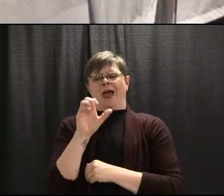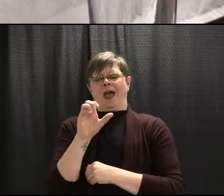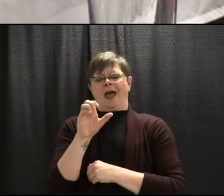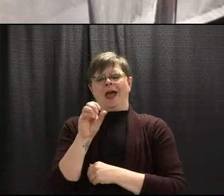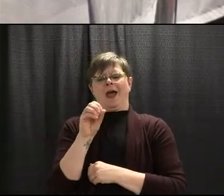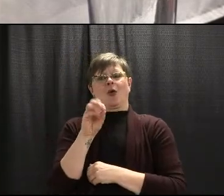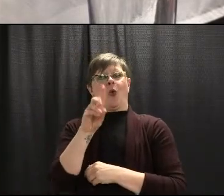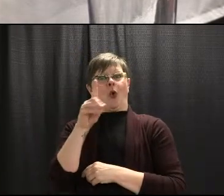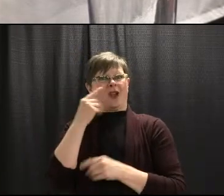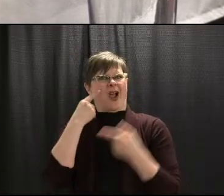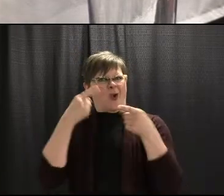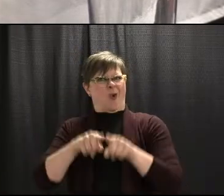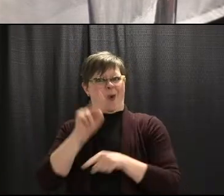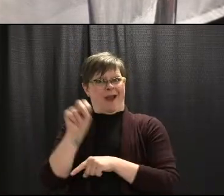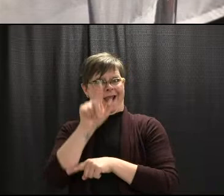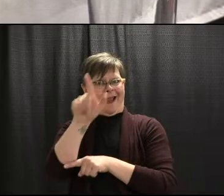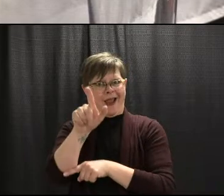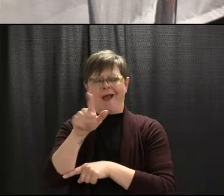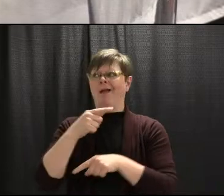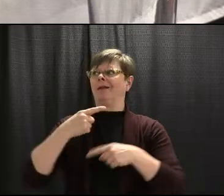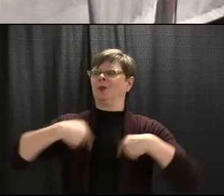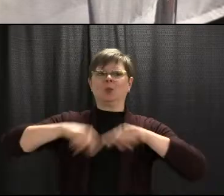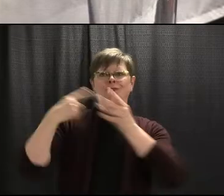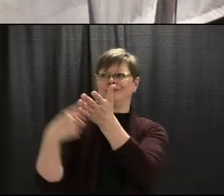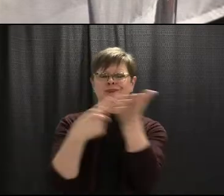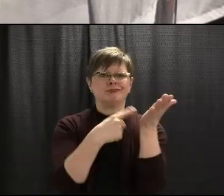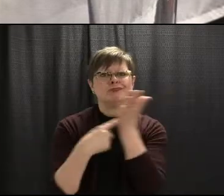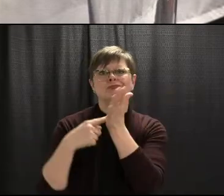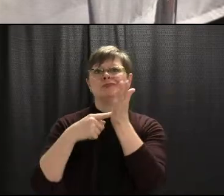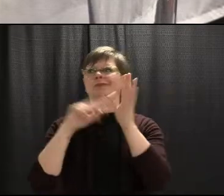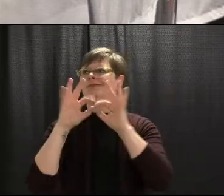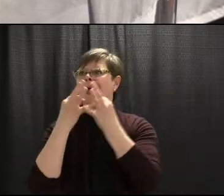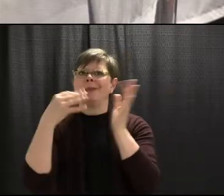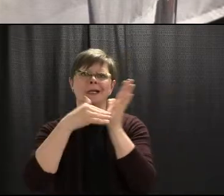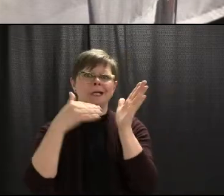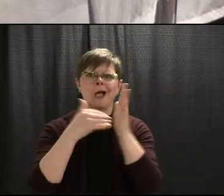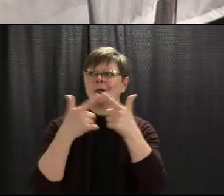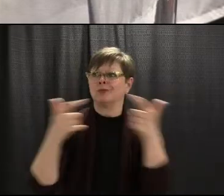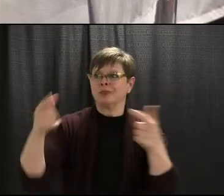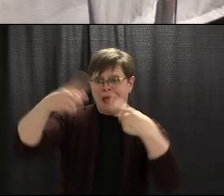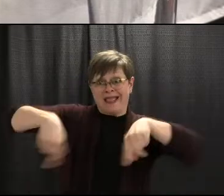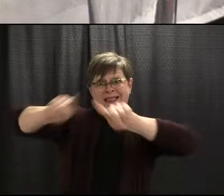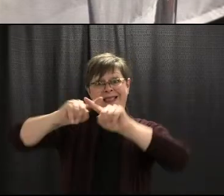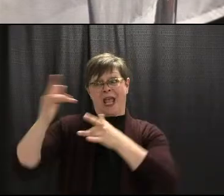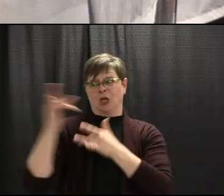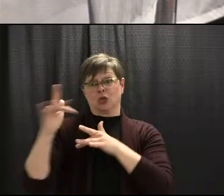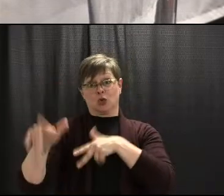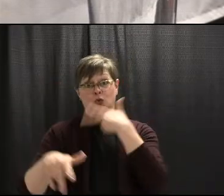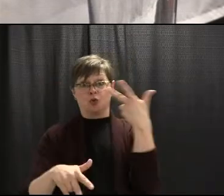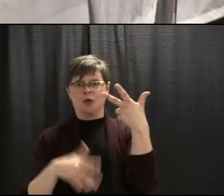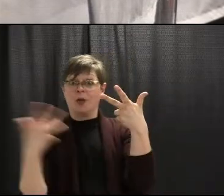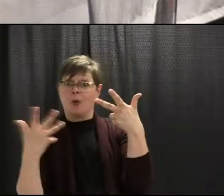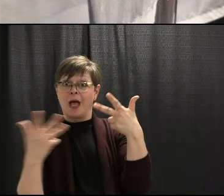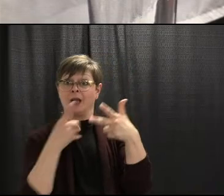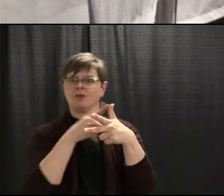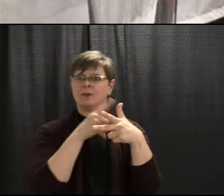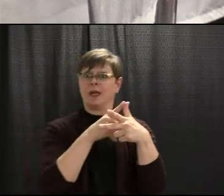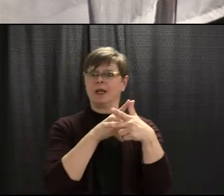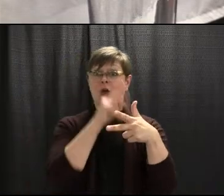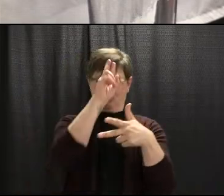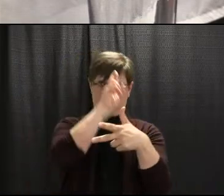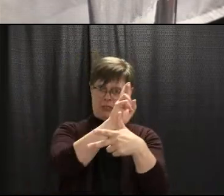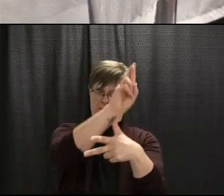discussions that we had with family physicians, that the three major things they were concerned about were respect,